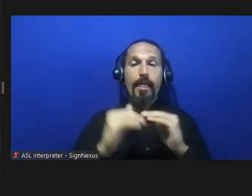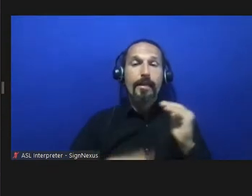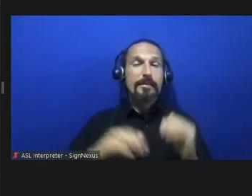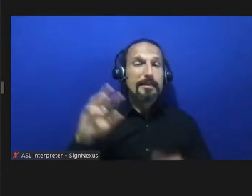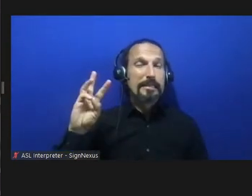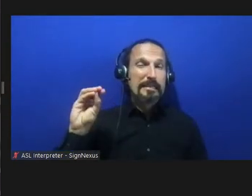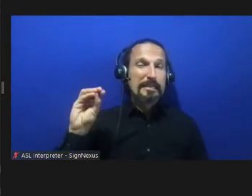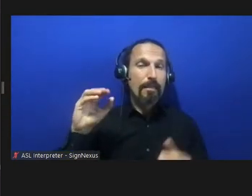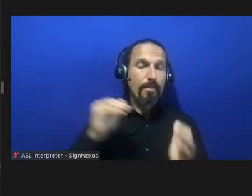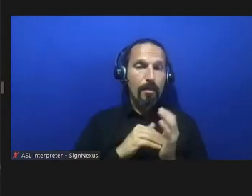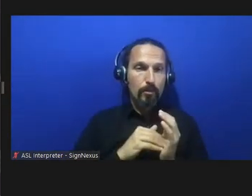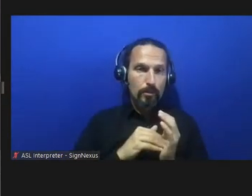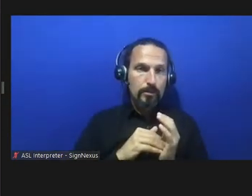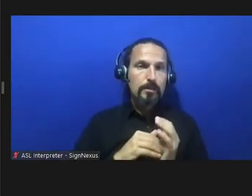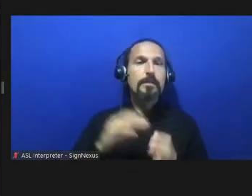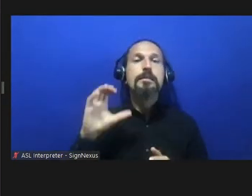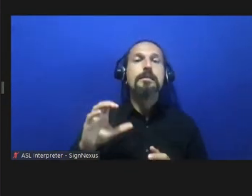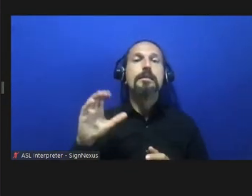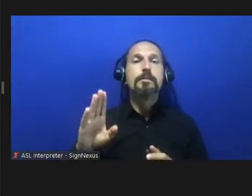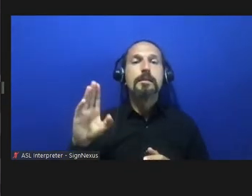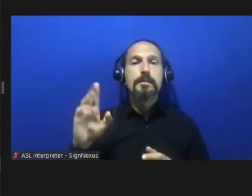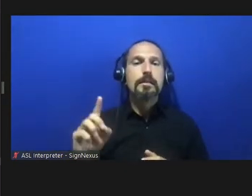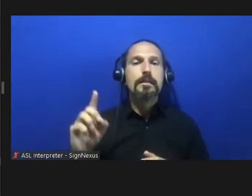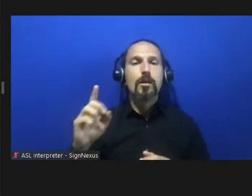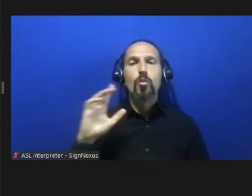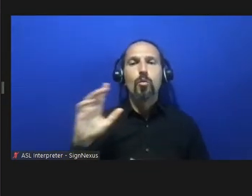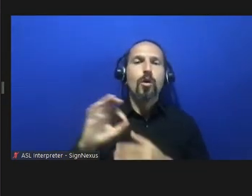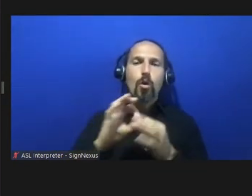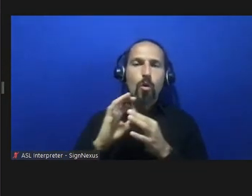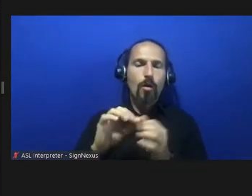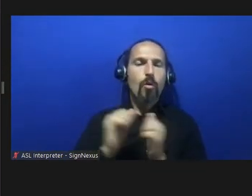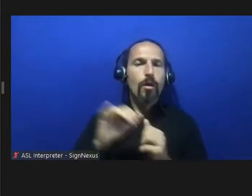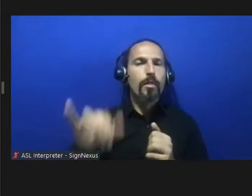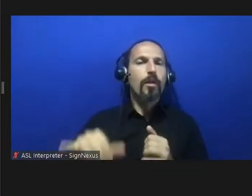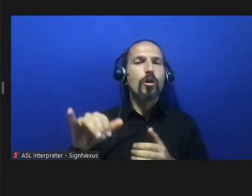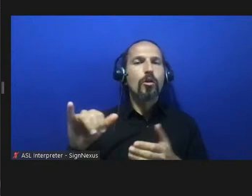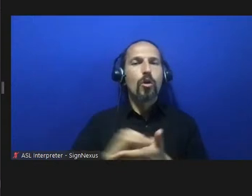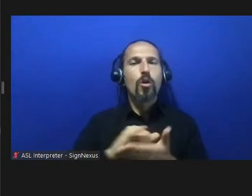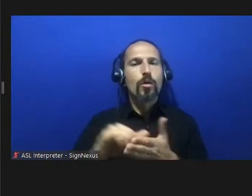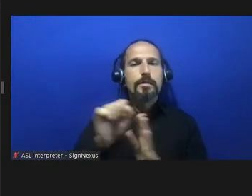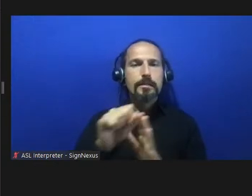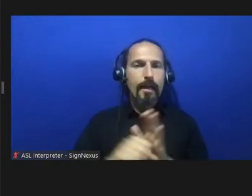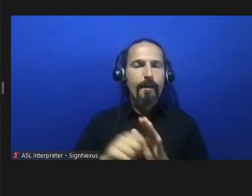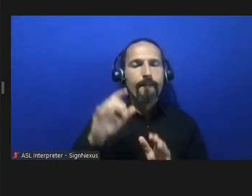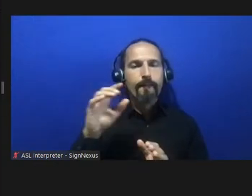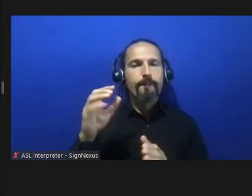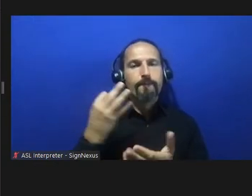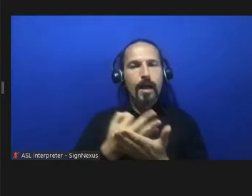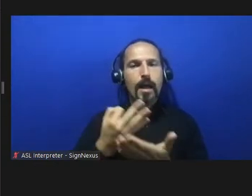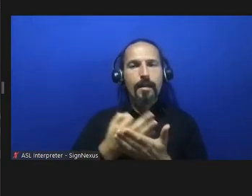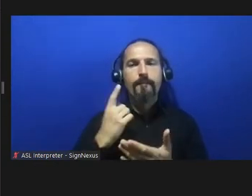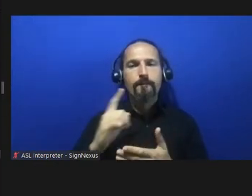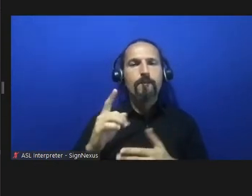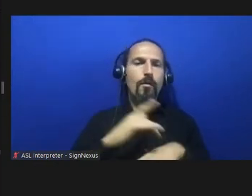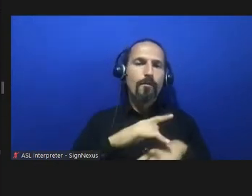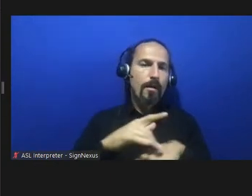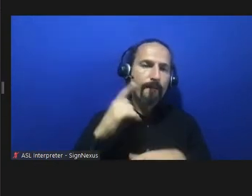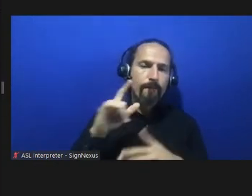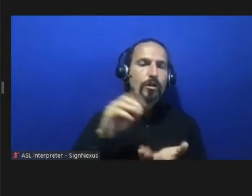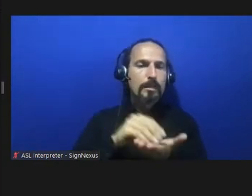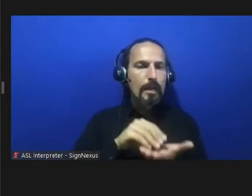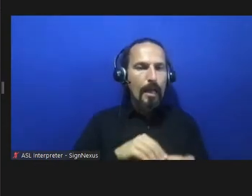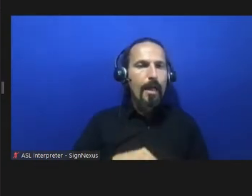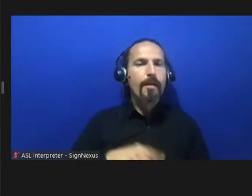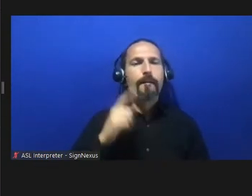000. cpta will coordinate with new york state department of taxation and finance to ensure availability of documentation needed for